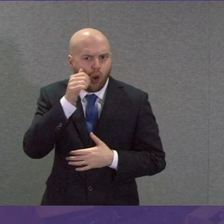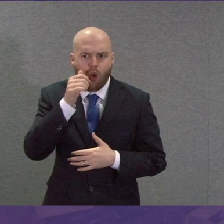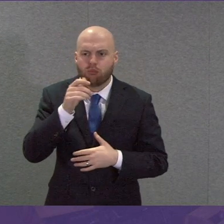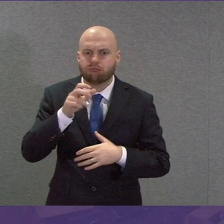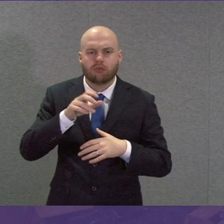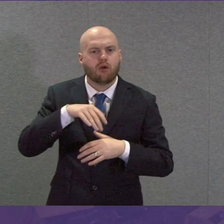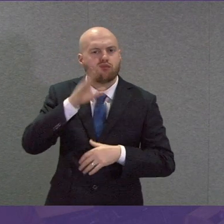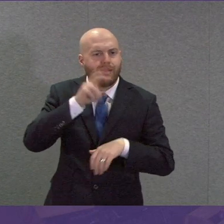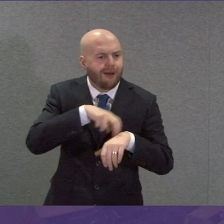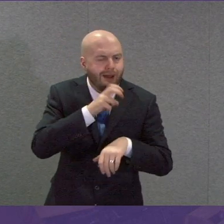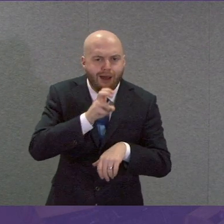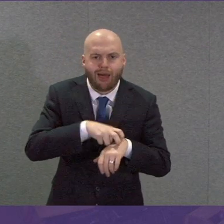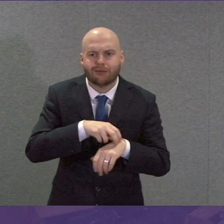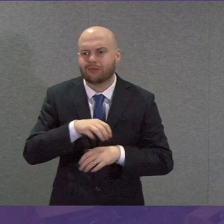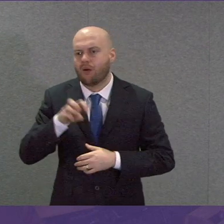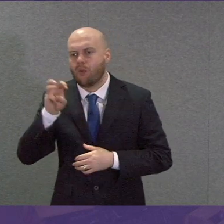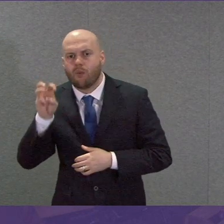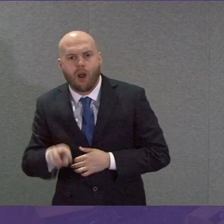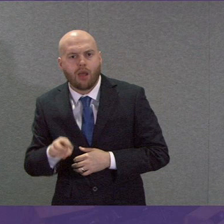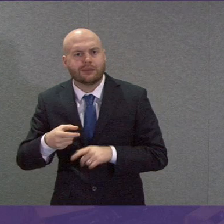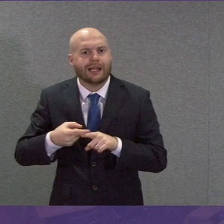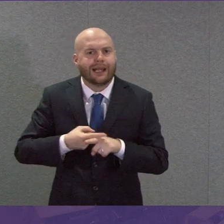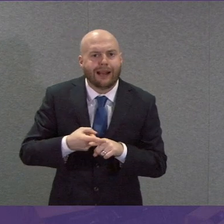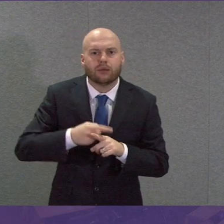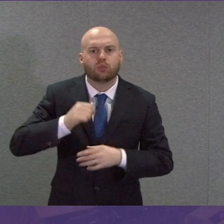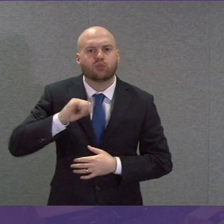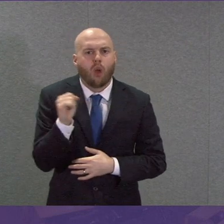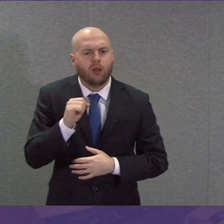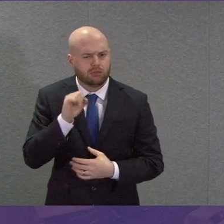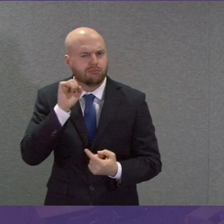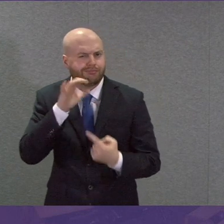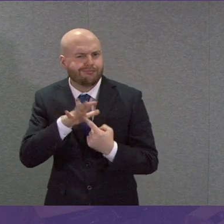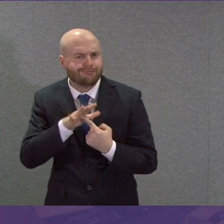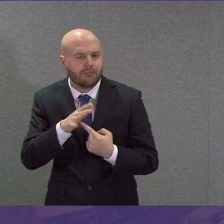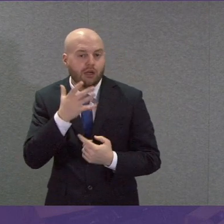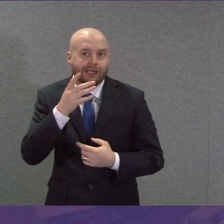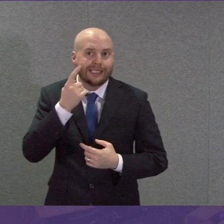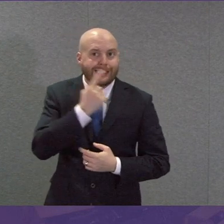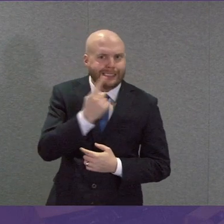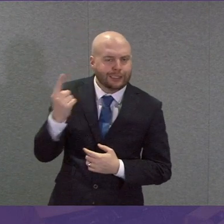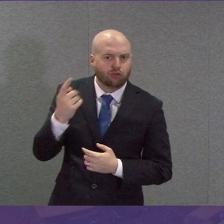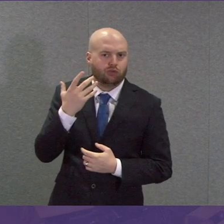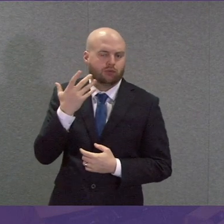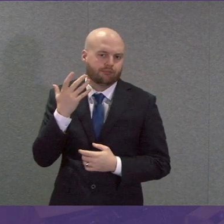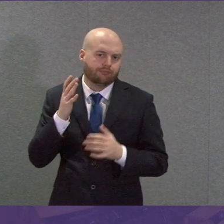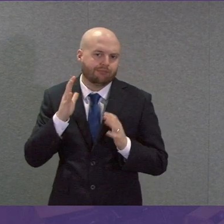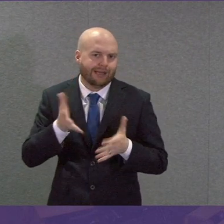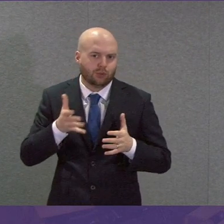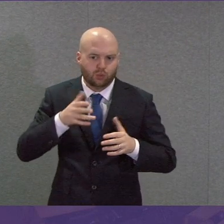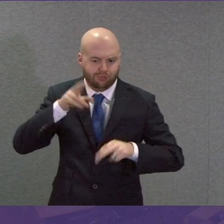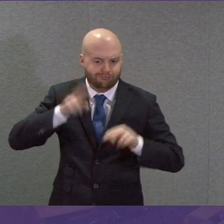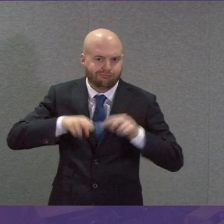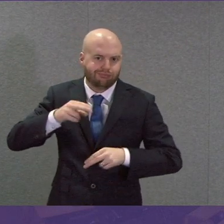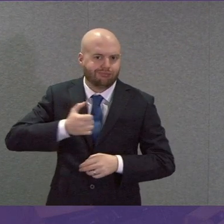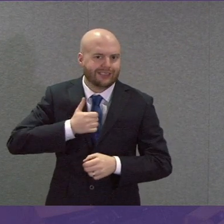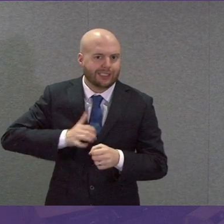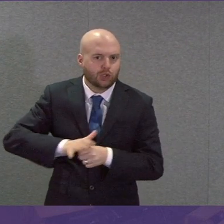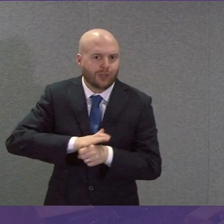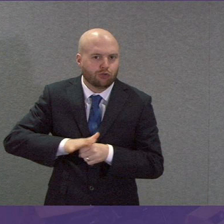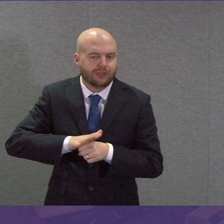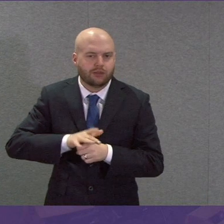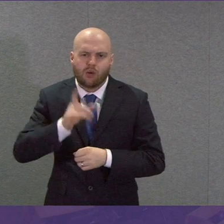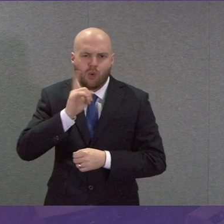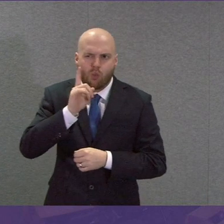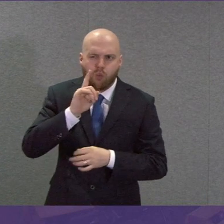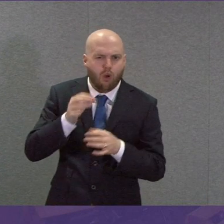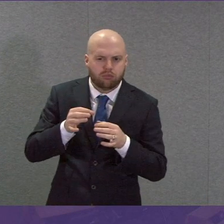is also important that devolved matters can be fully analysed and considered against the emerging situation here in Scotland and the specific measures and action